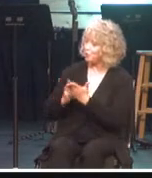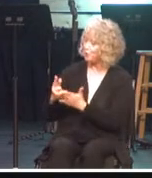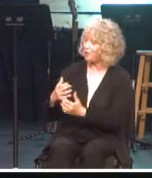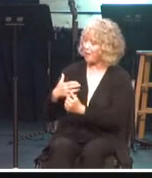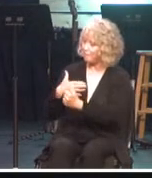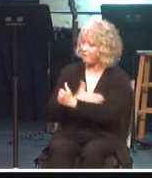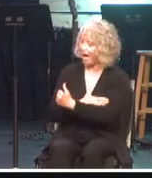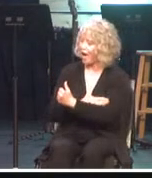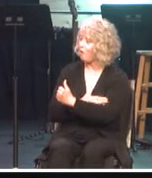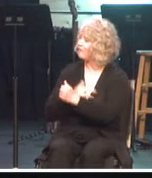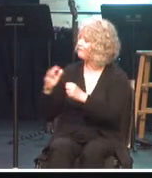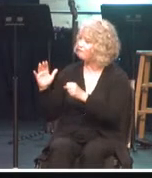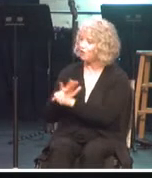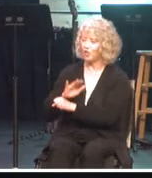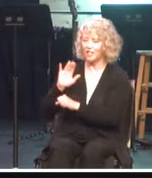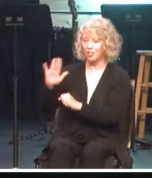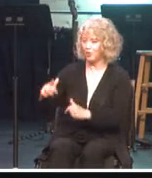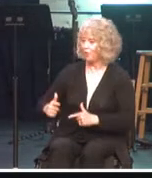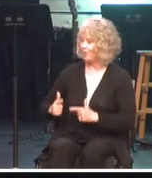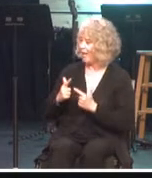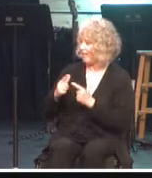in indisputable ways.